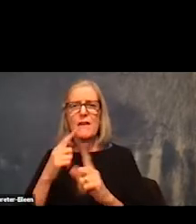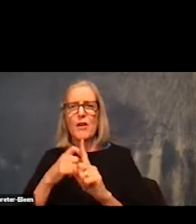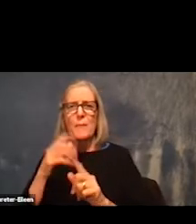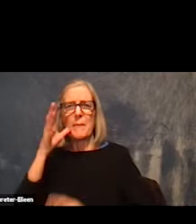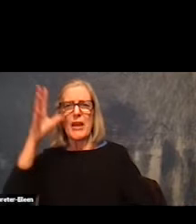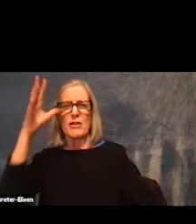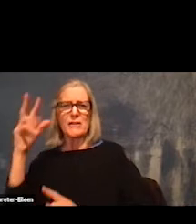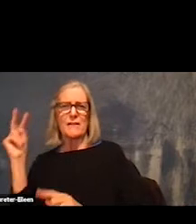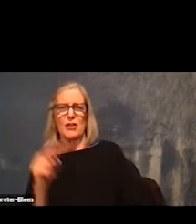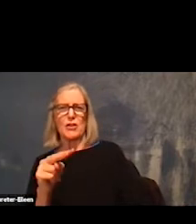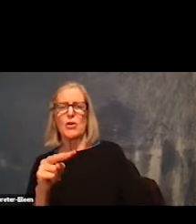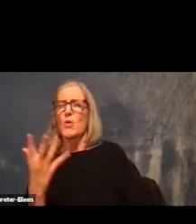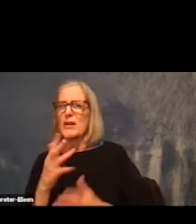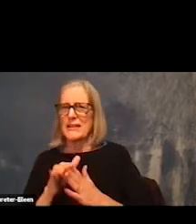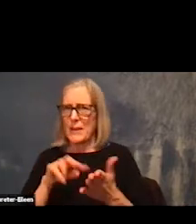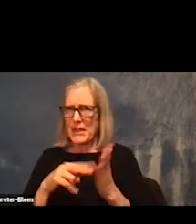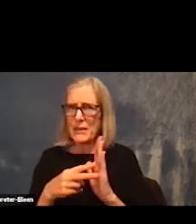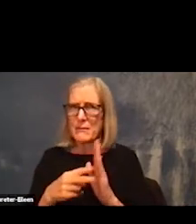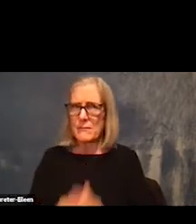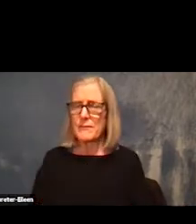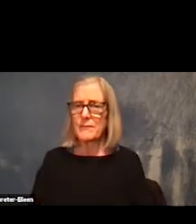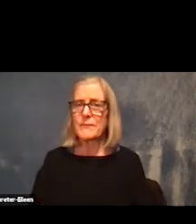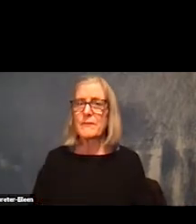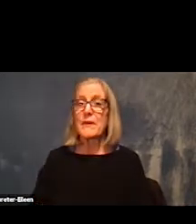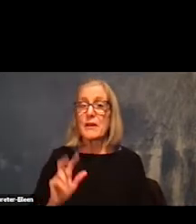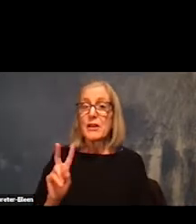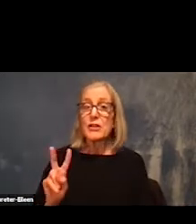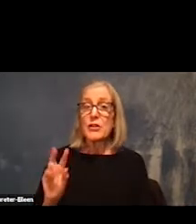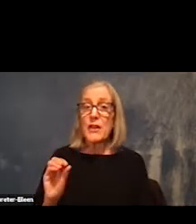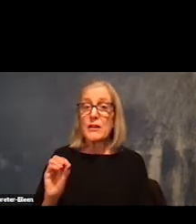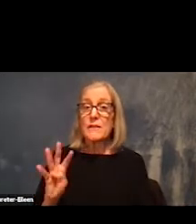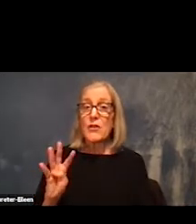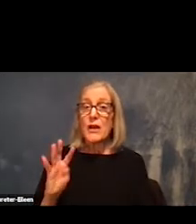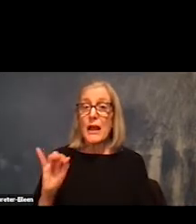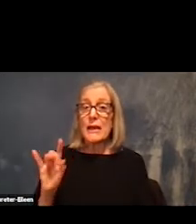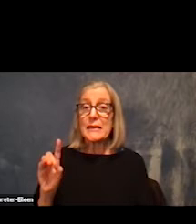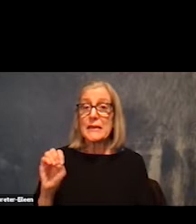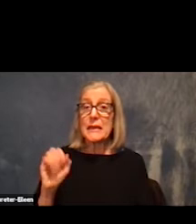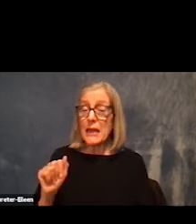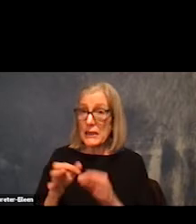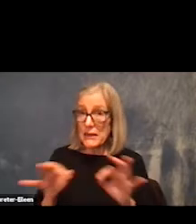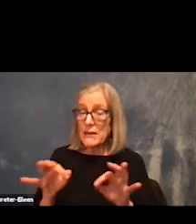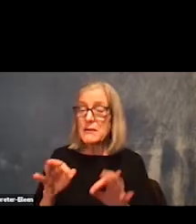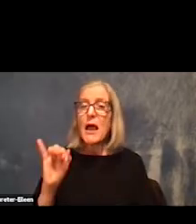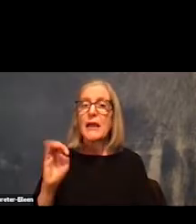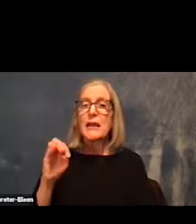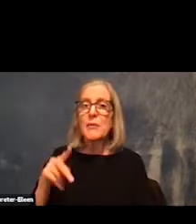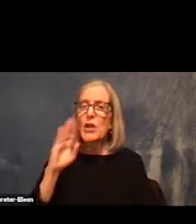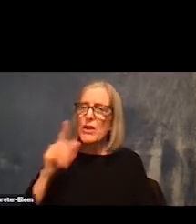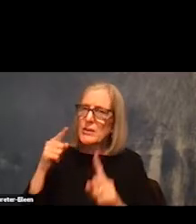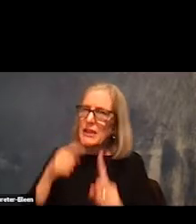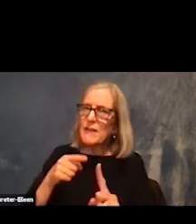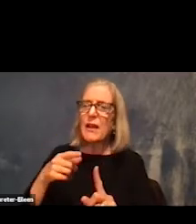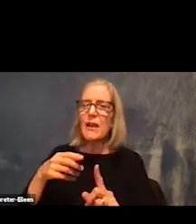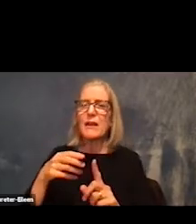mean? Well, the 2004 IDEA law says the IEP will specify specially